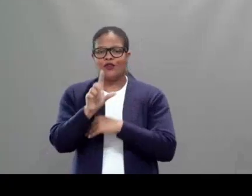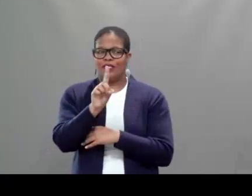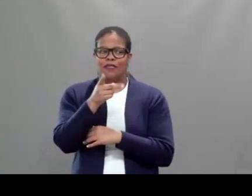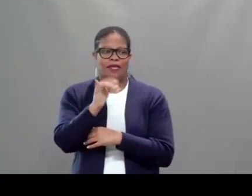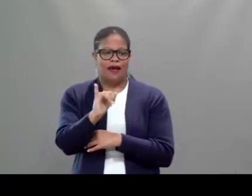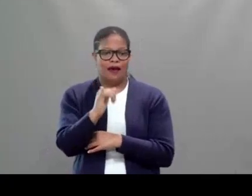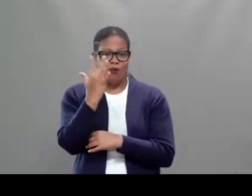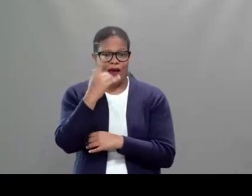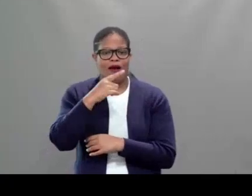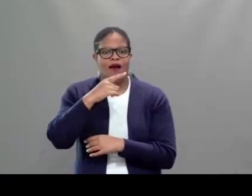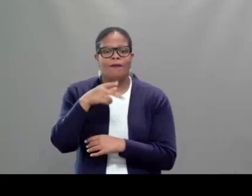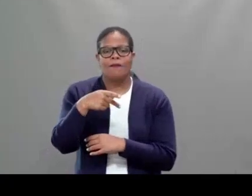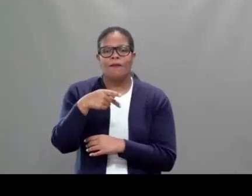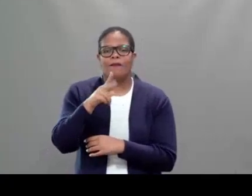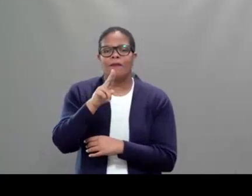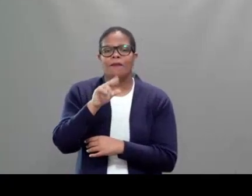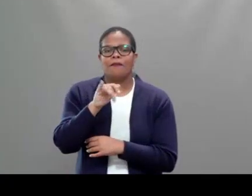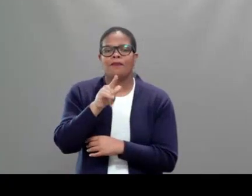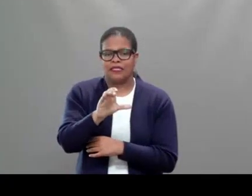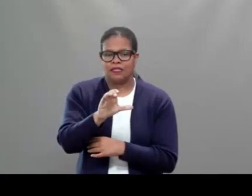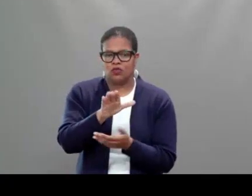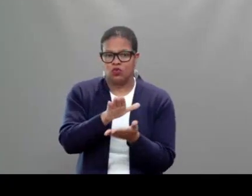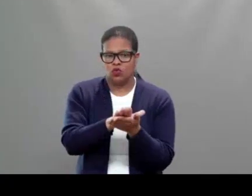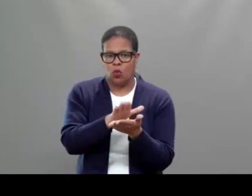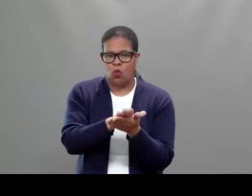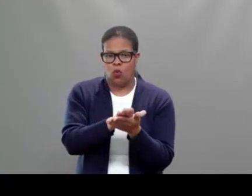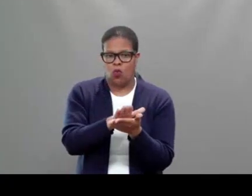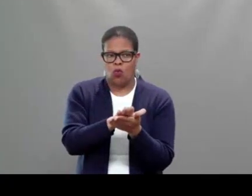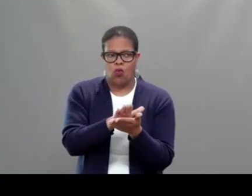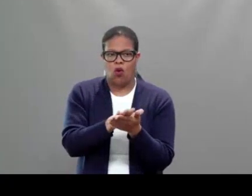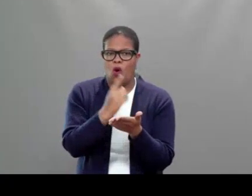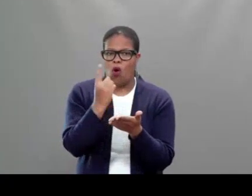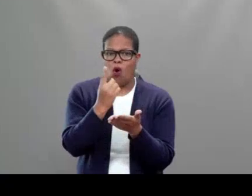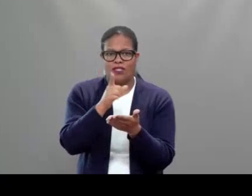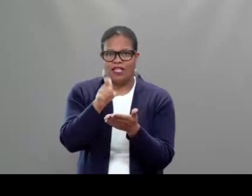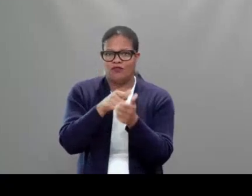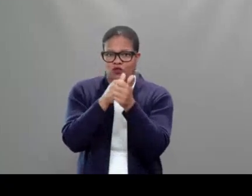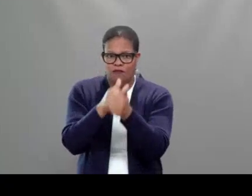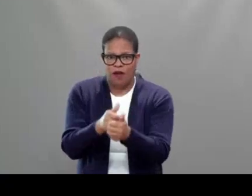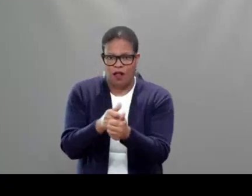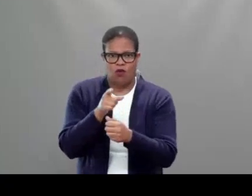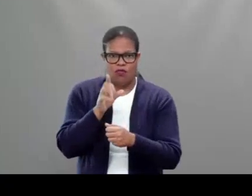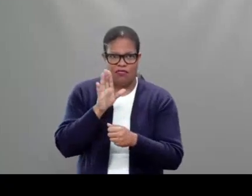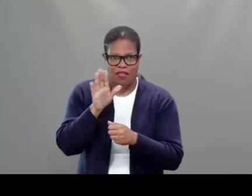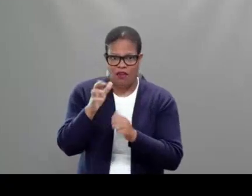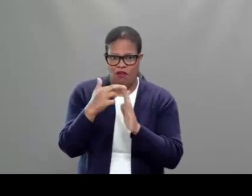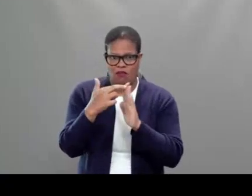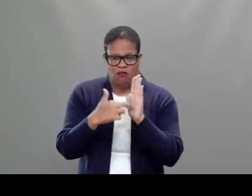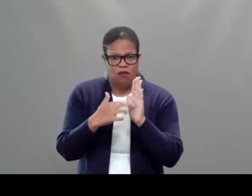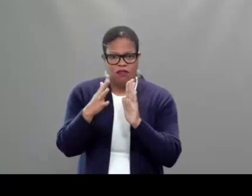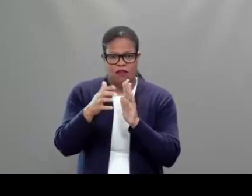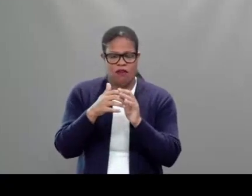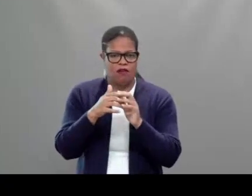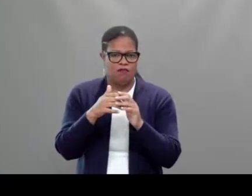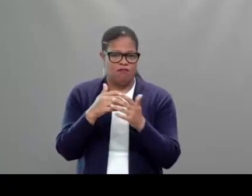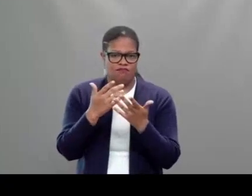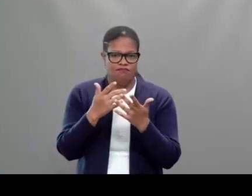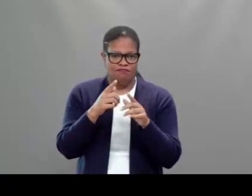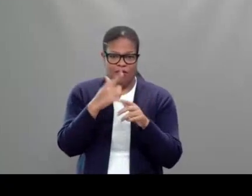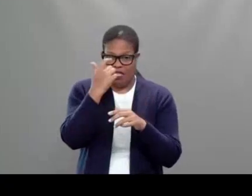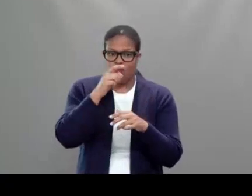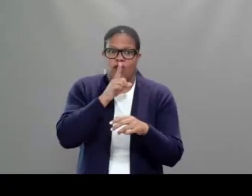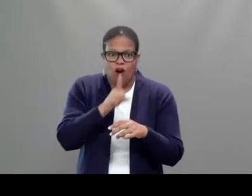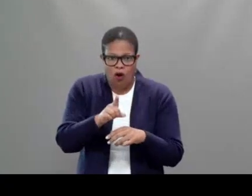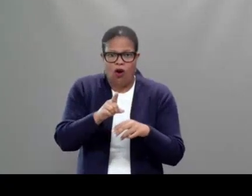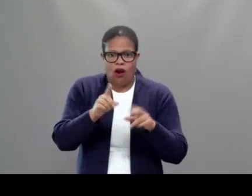public school, we will always be under those restrictions based on being a